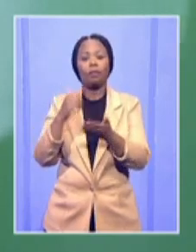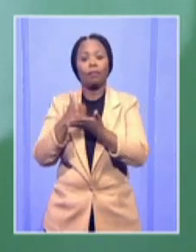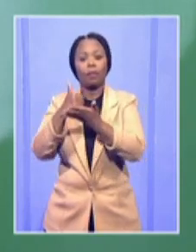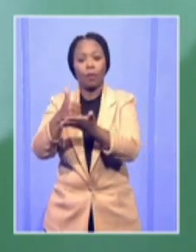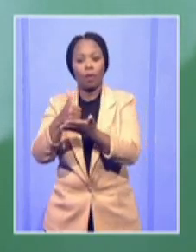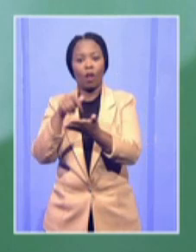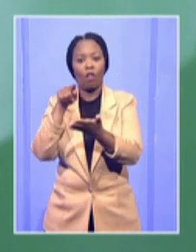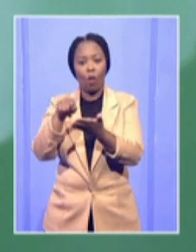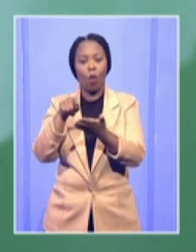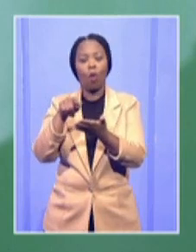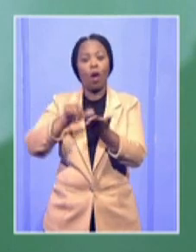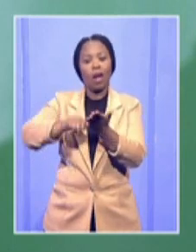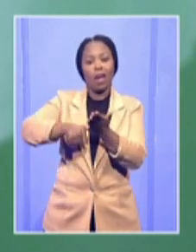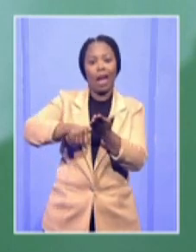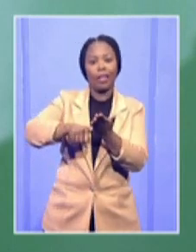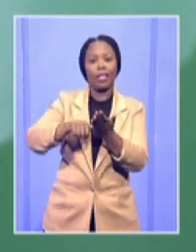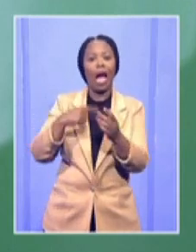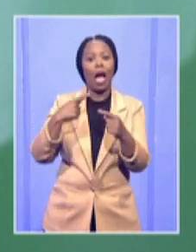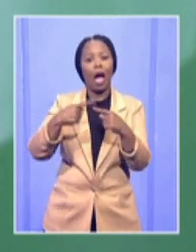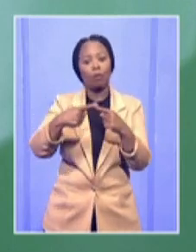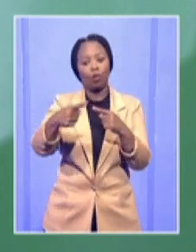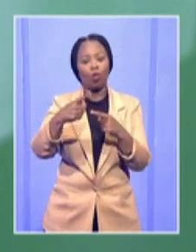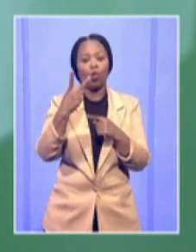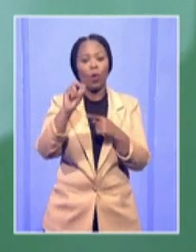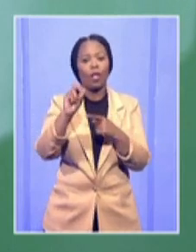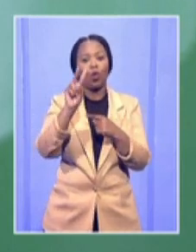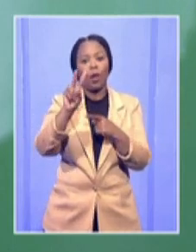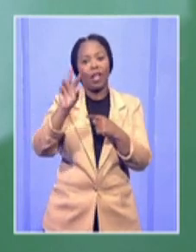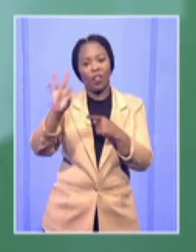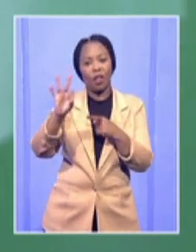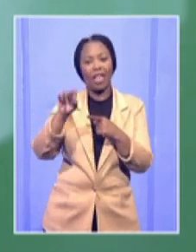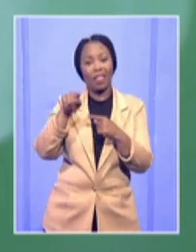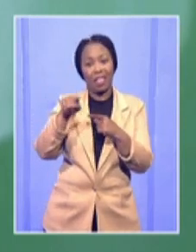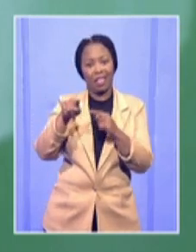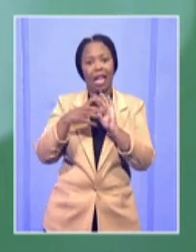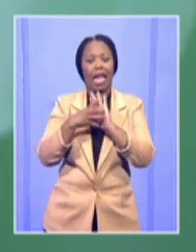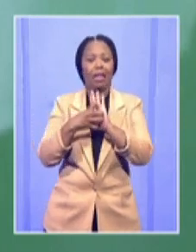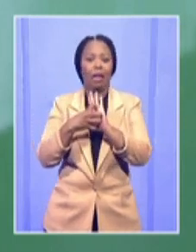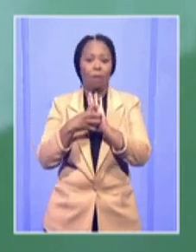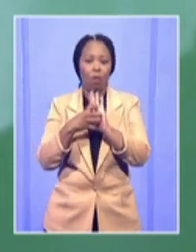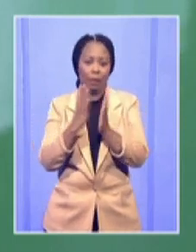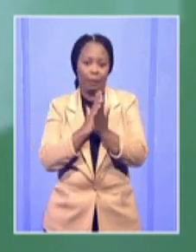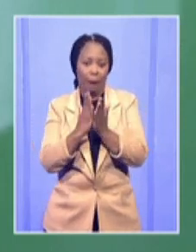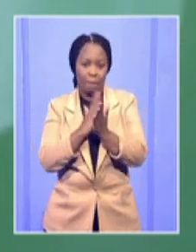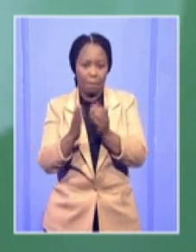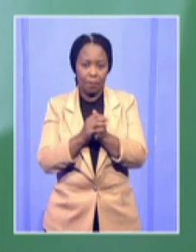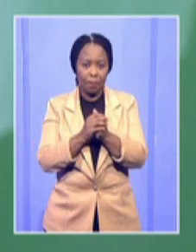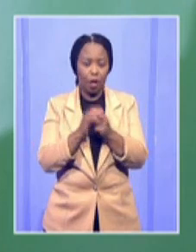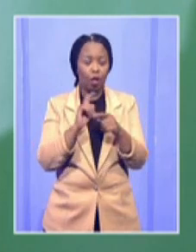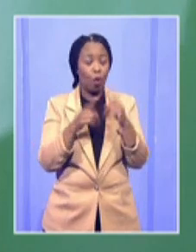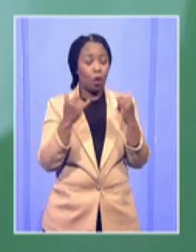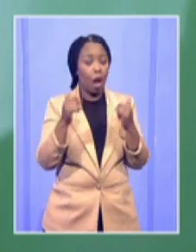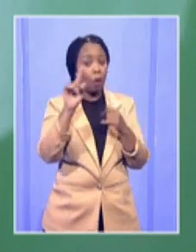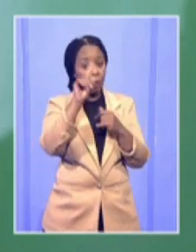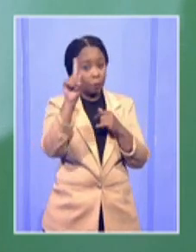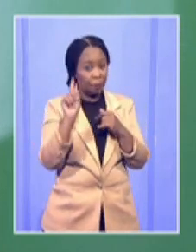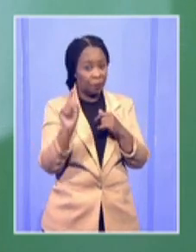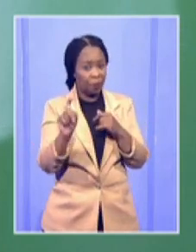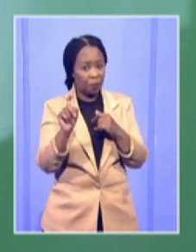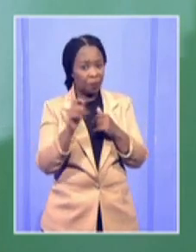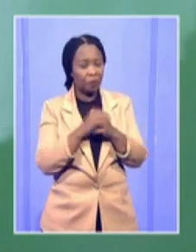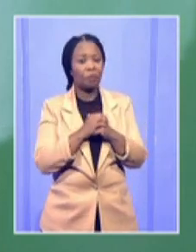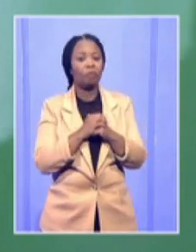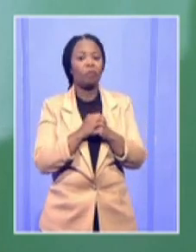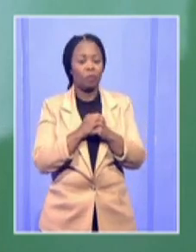2023. These are just some of the examples. The question is, ladies and gentlemen, how effective was the overall